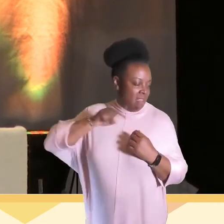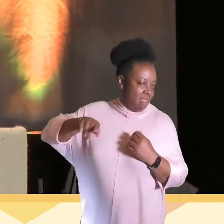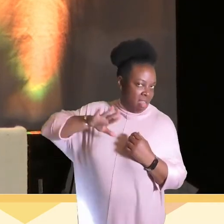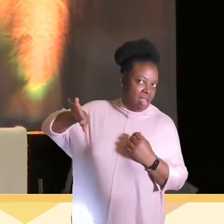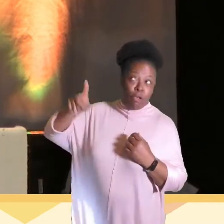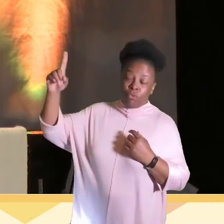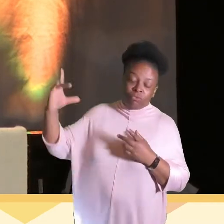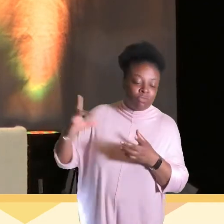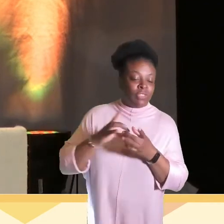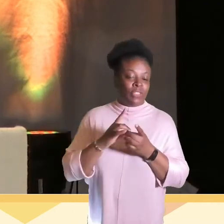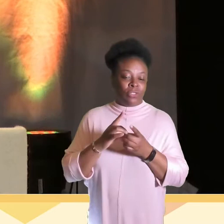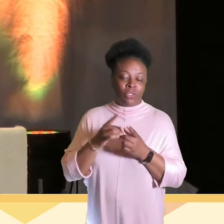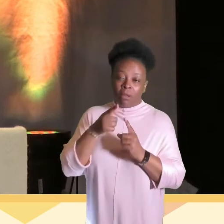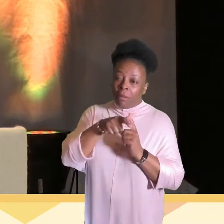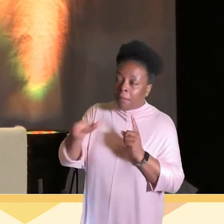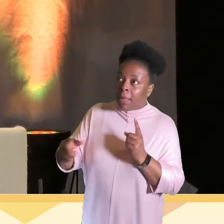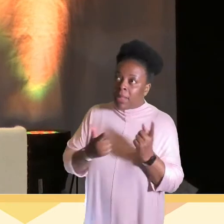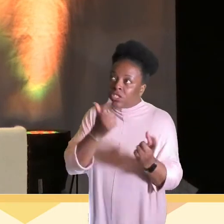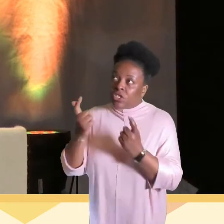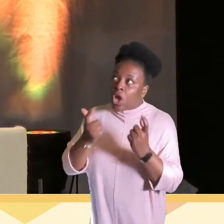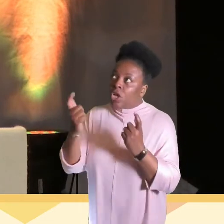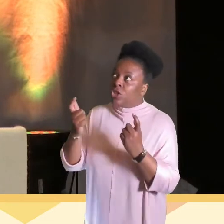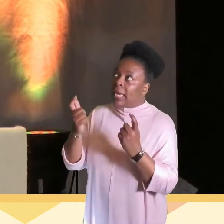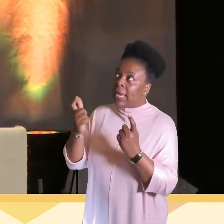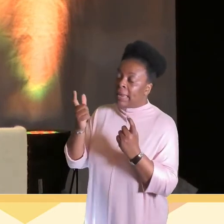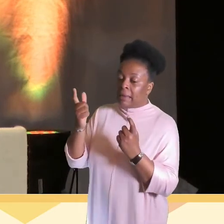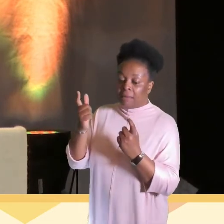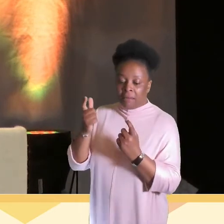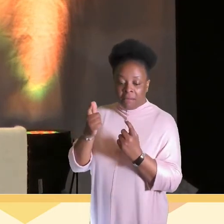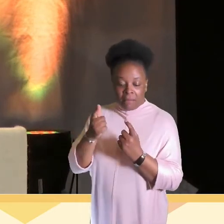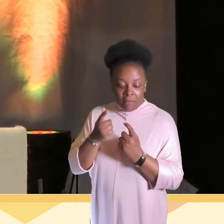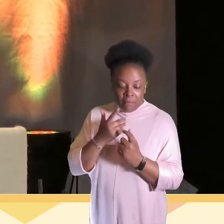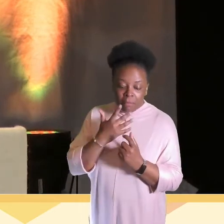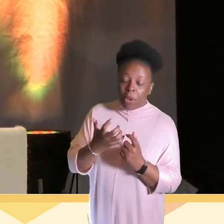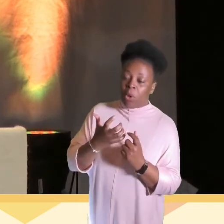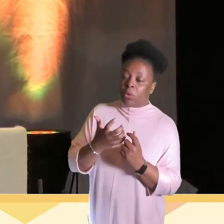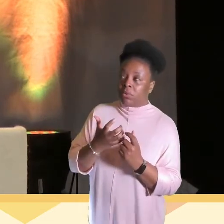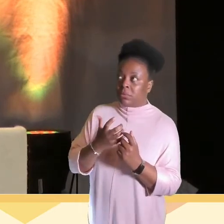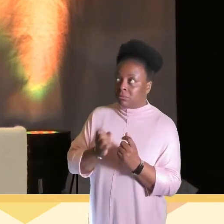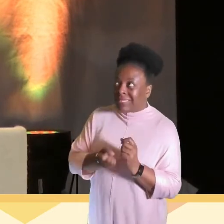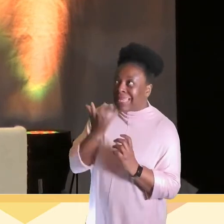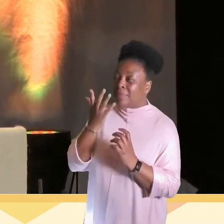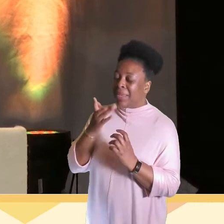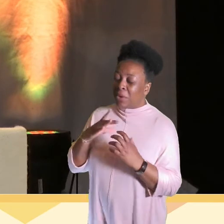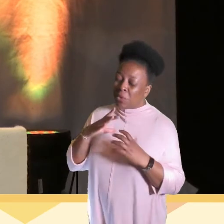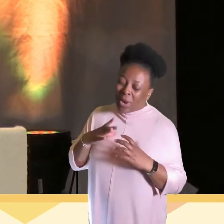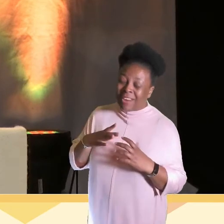and the wary, the bold and the timid, and sends us to do the